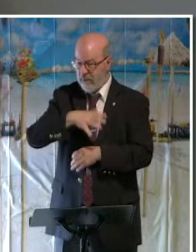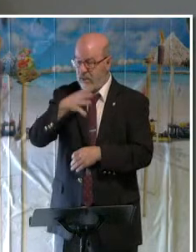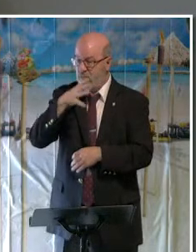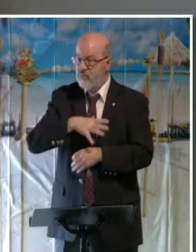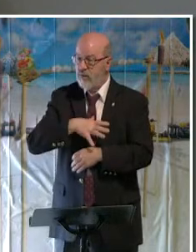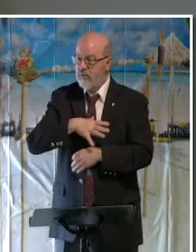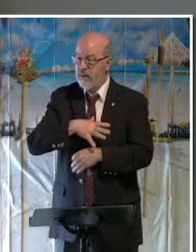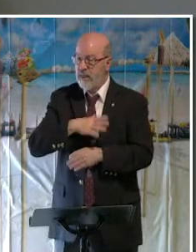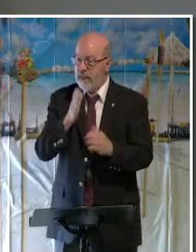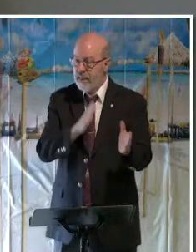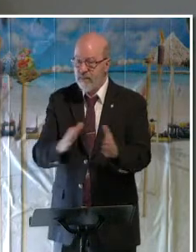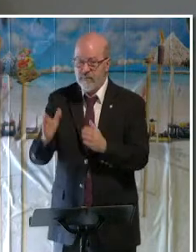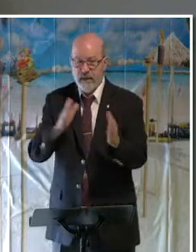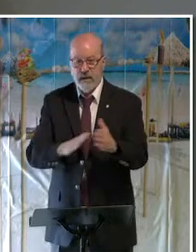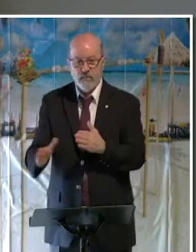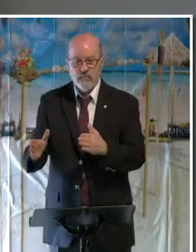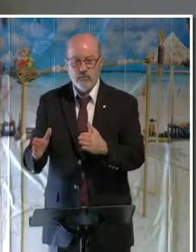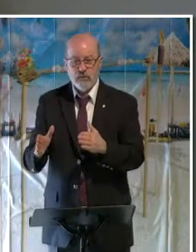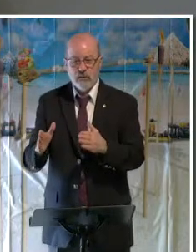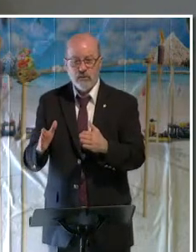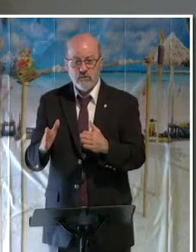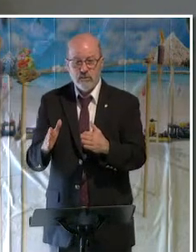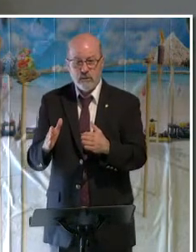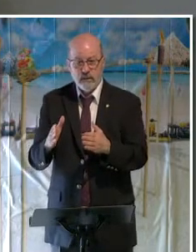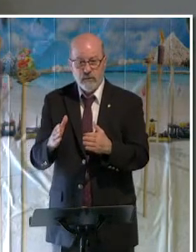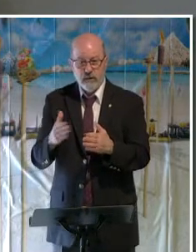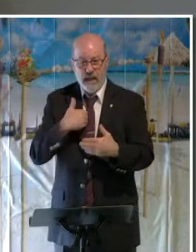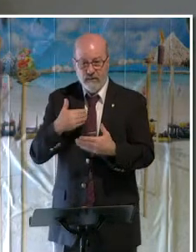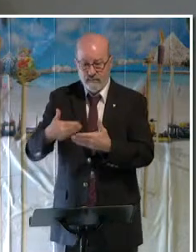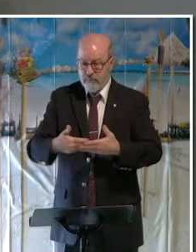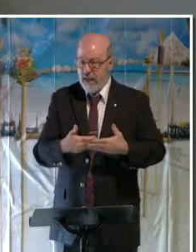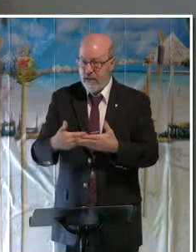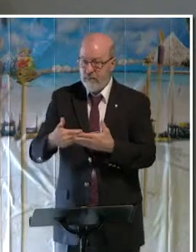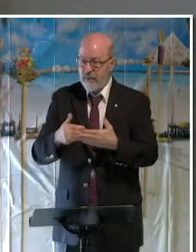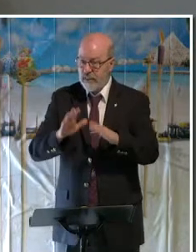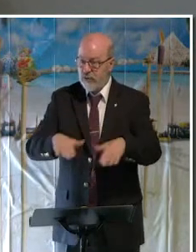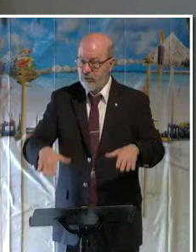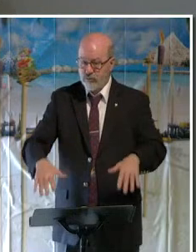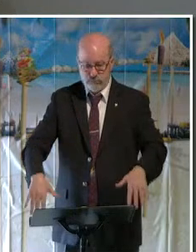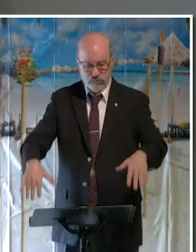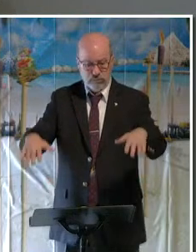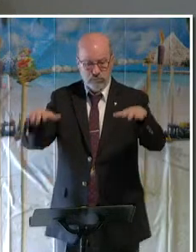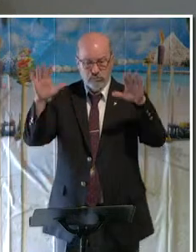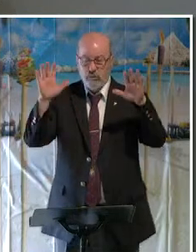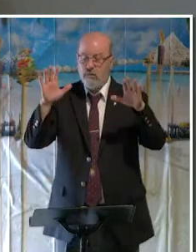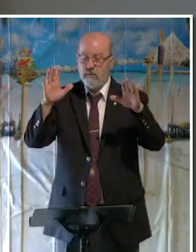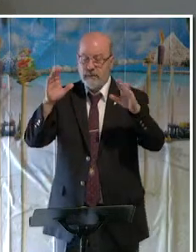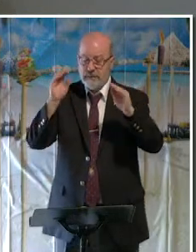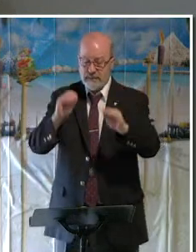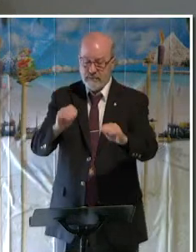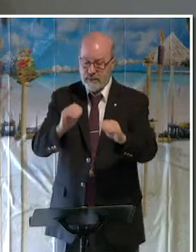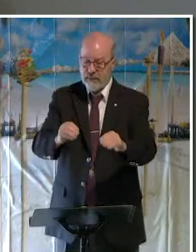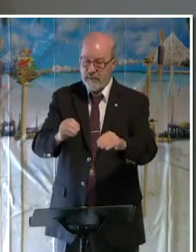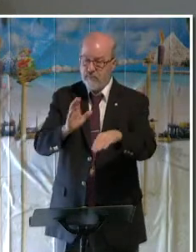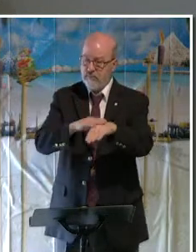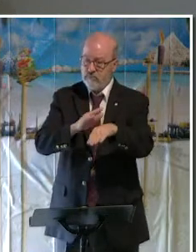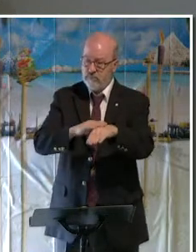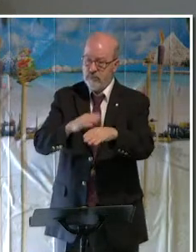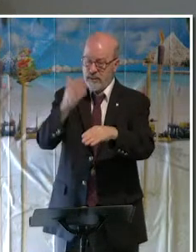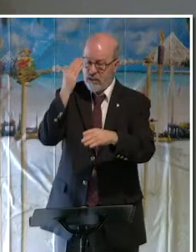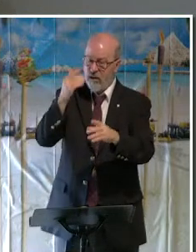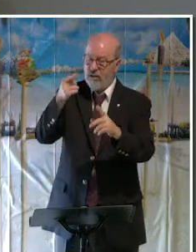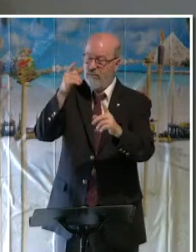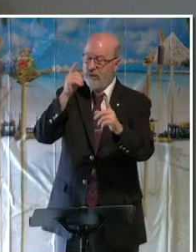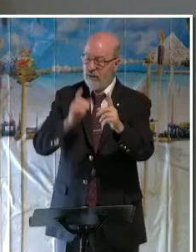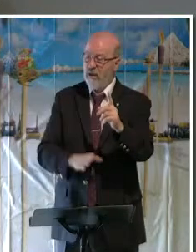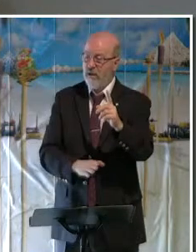woman, and the plan was that they would reproduce and that their children would grow up in the nurture and admonition and knowledge